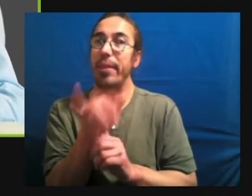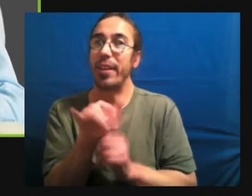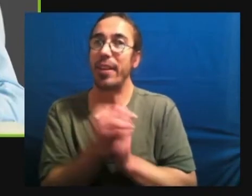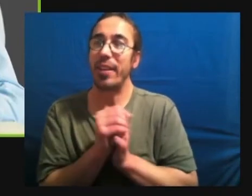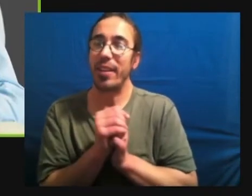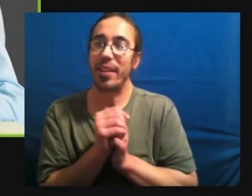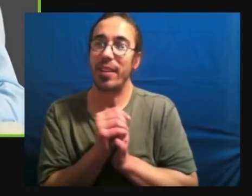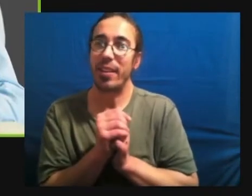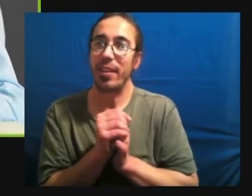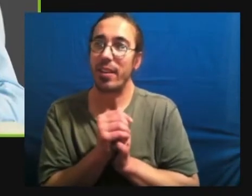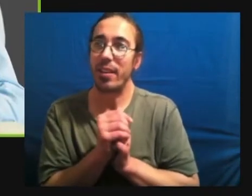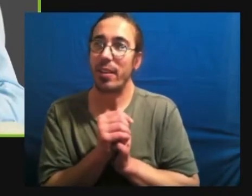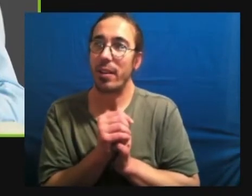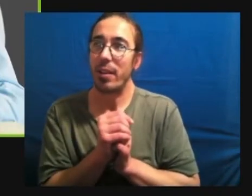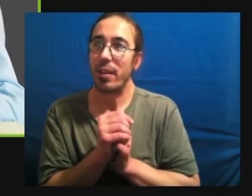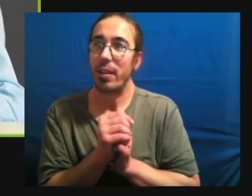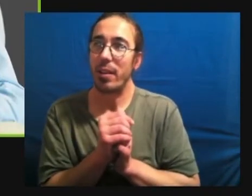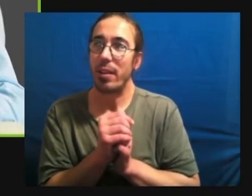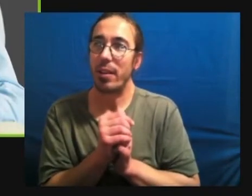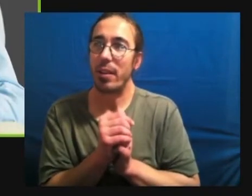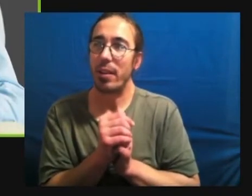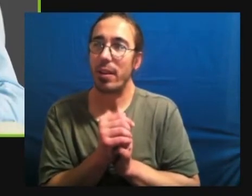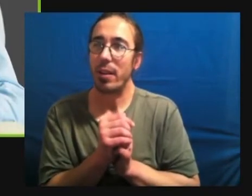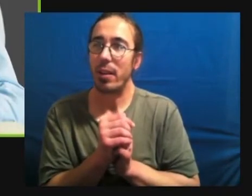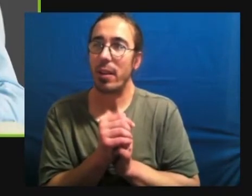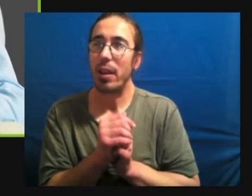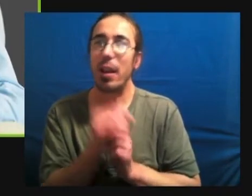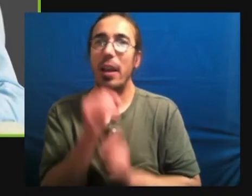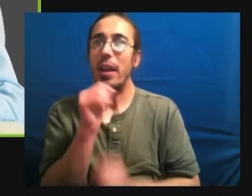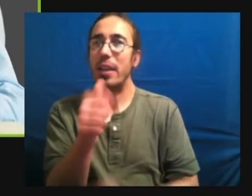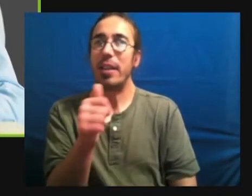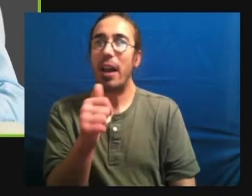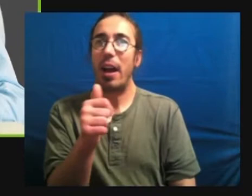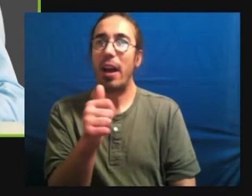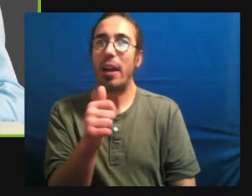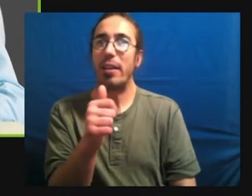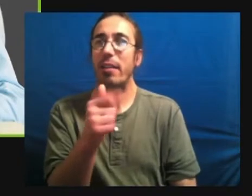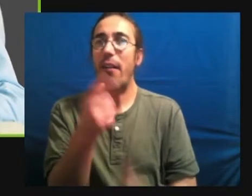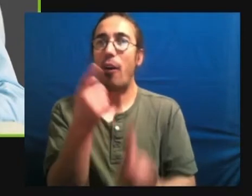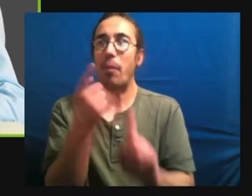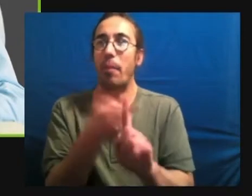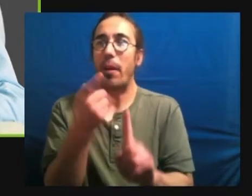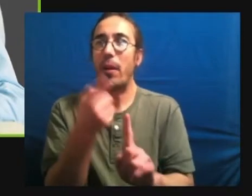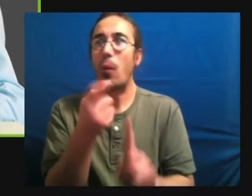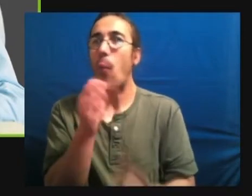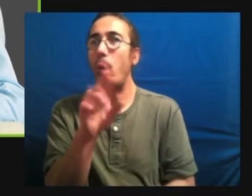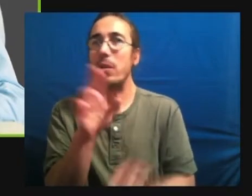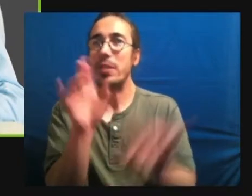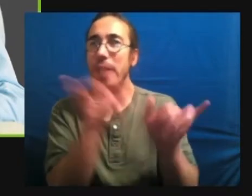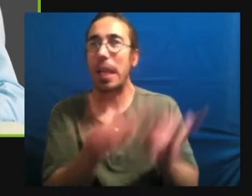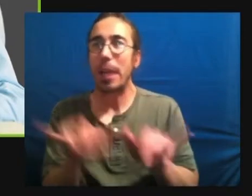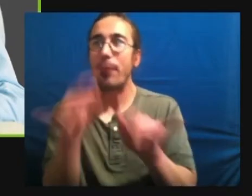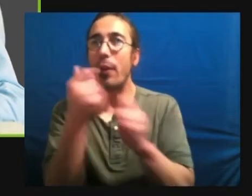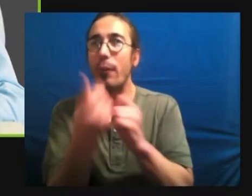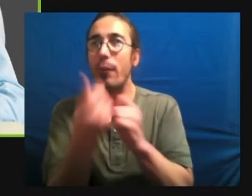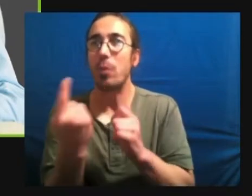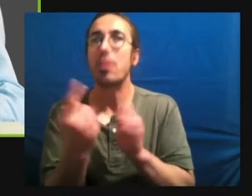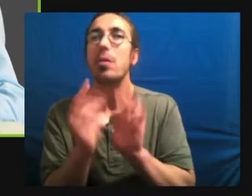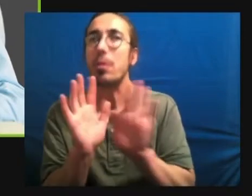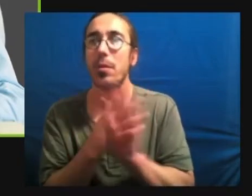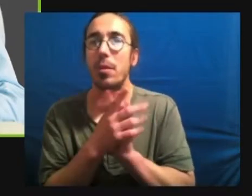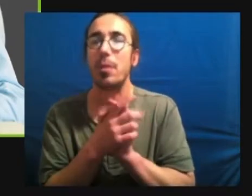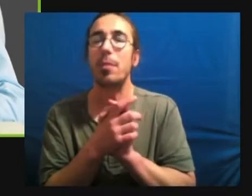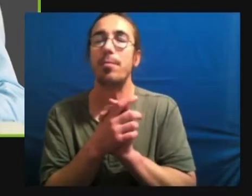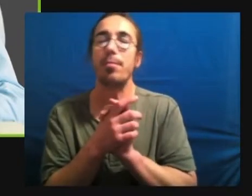it's not innate to you. And earlier I asked you who you were feeling protective empathy for